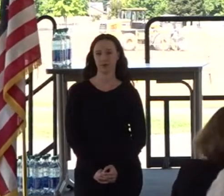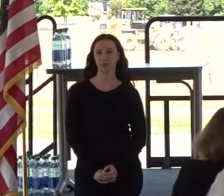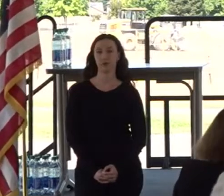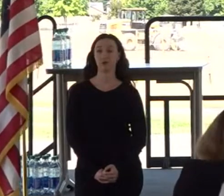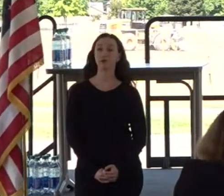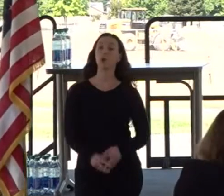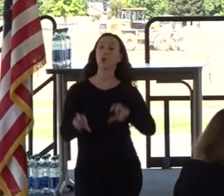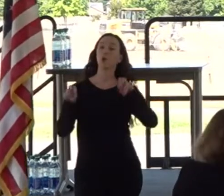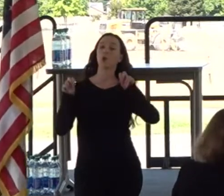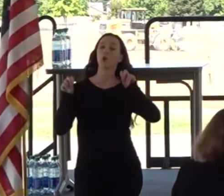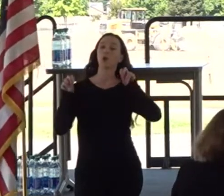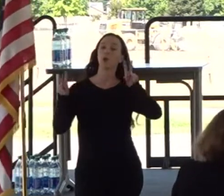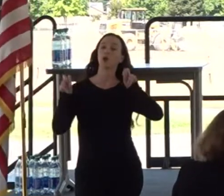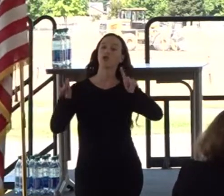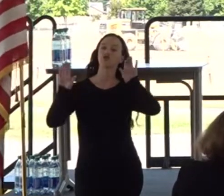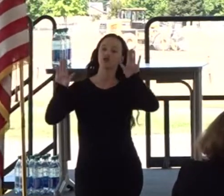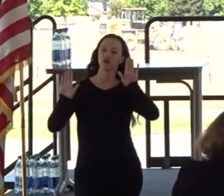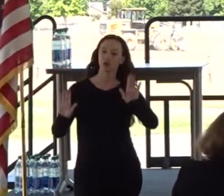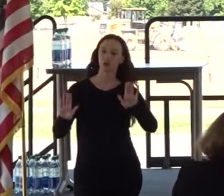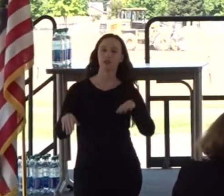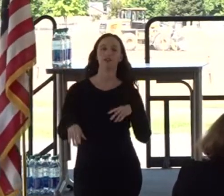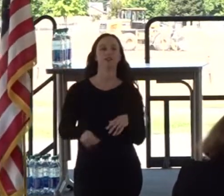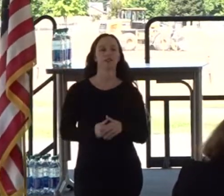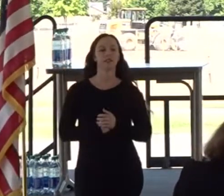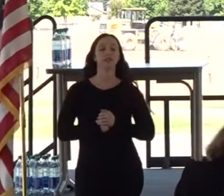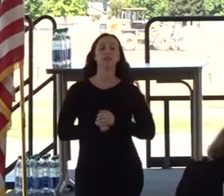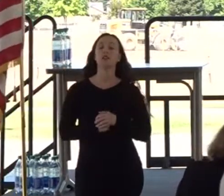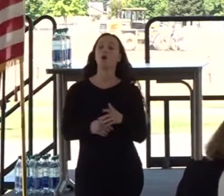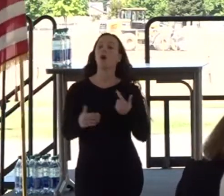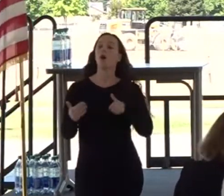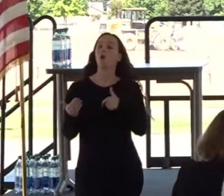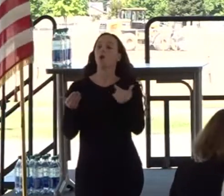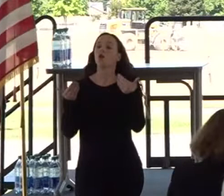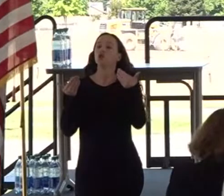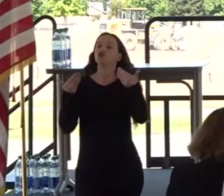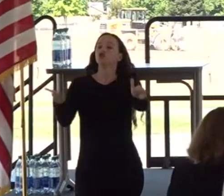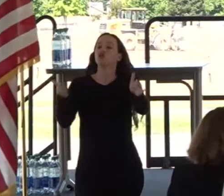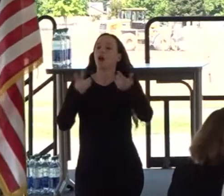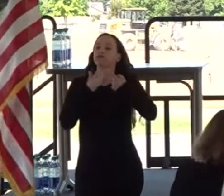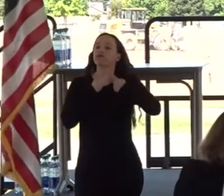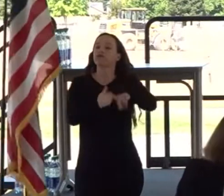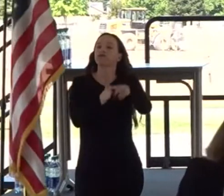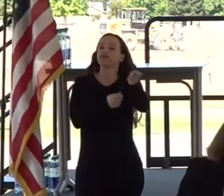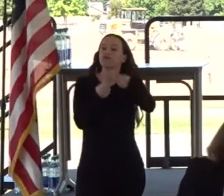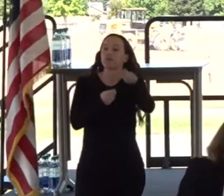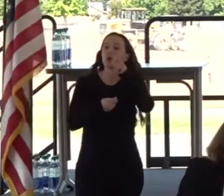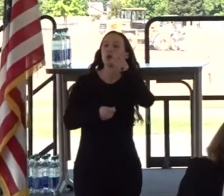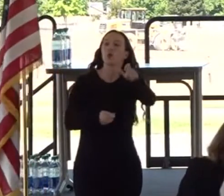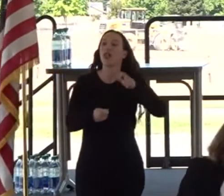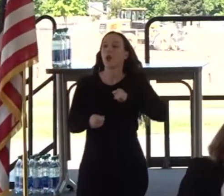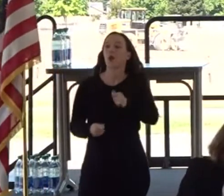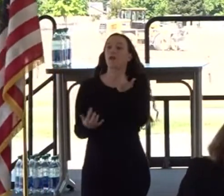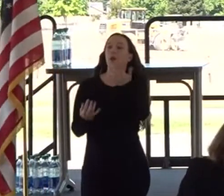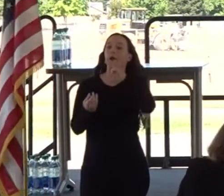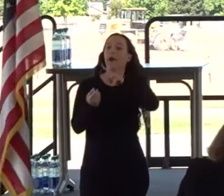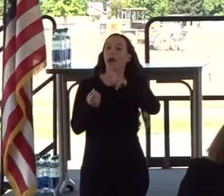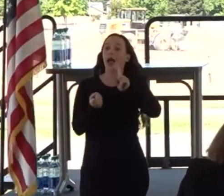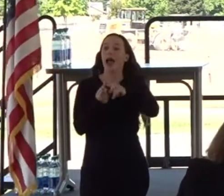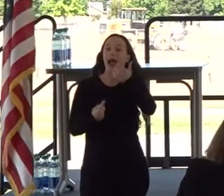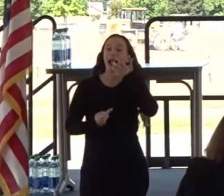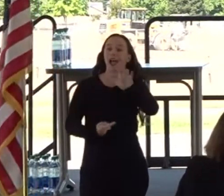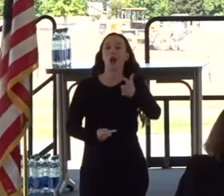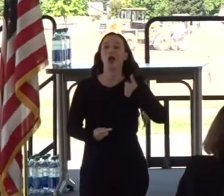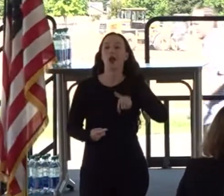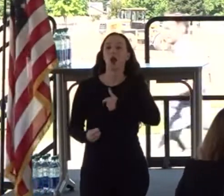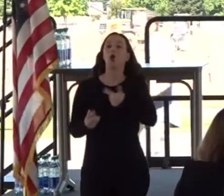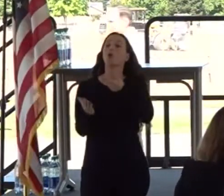Okay, great, great, great. Let's try to get this done so we don't have to get that heat coming up to us. We ordered the